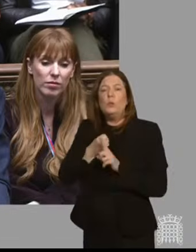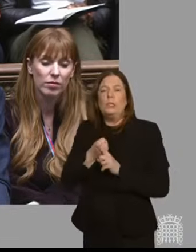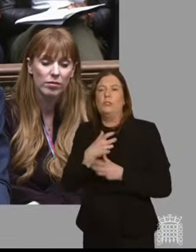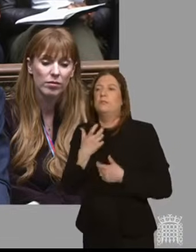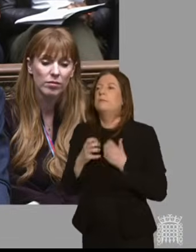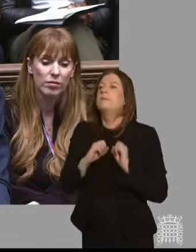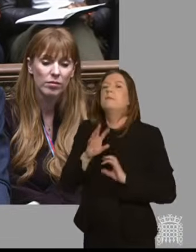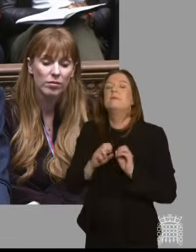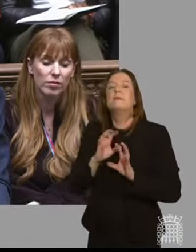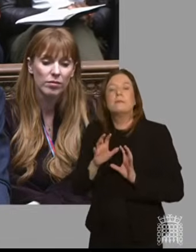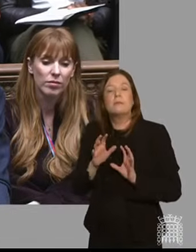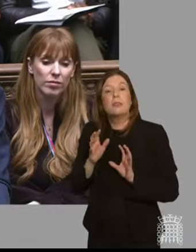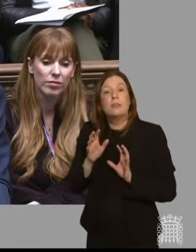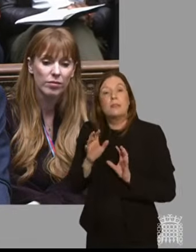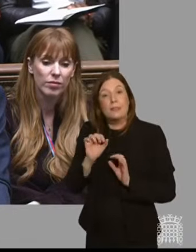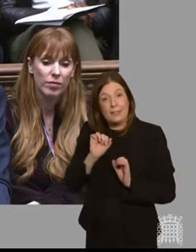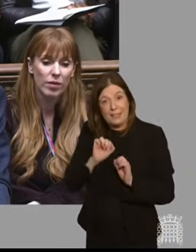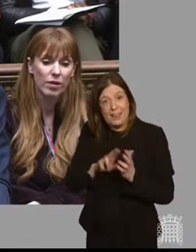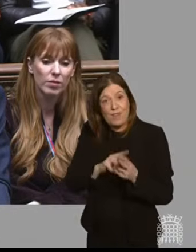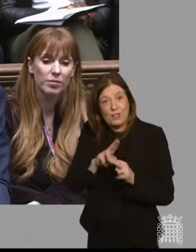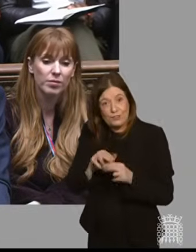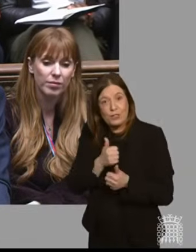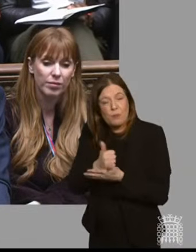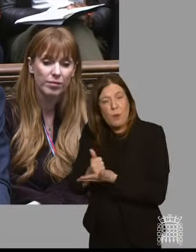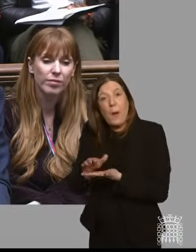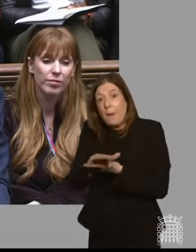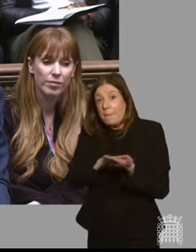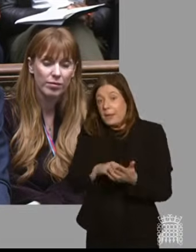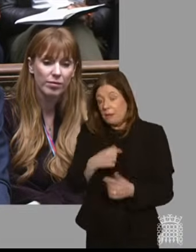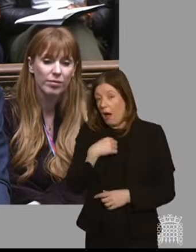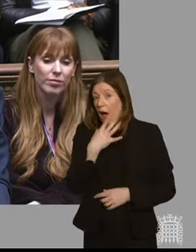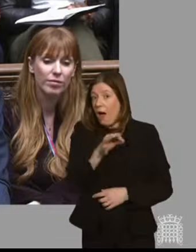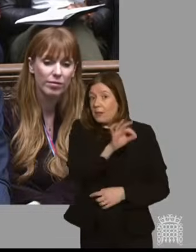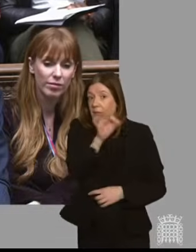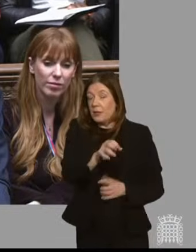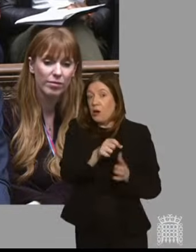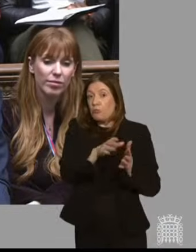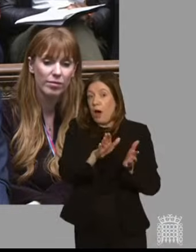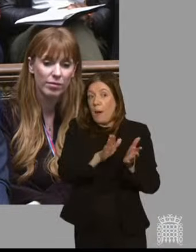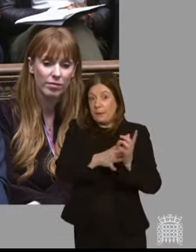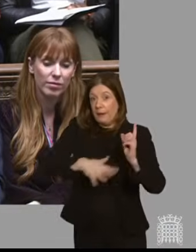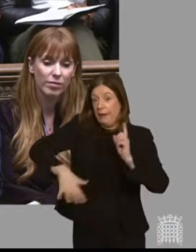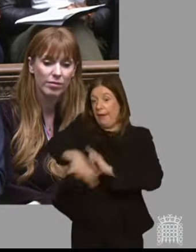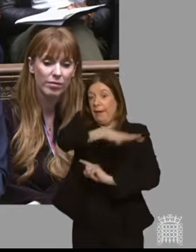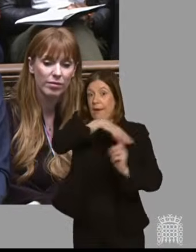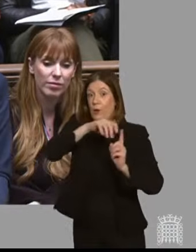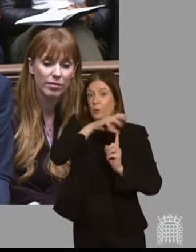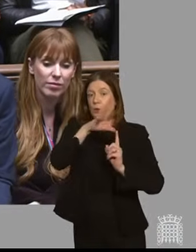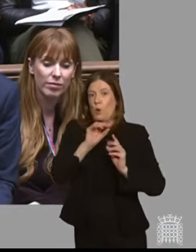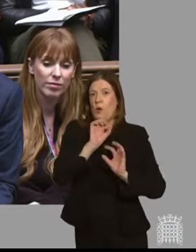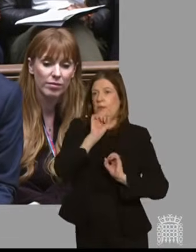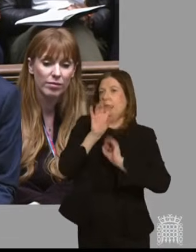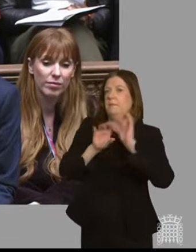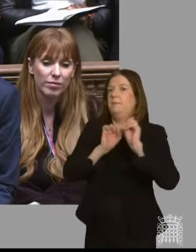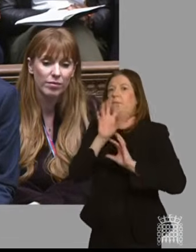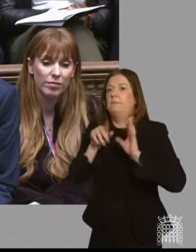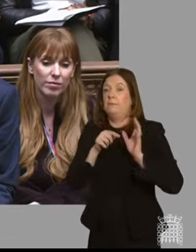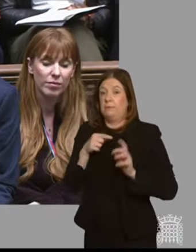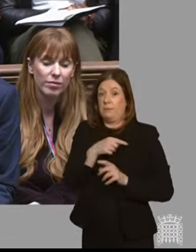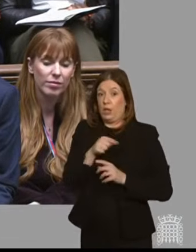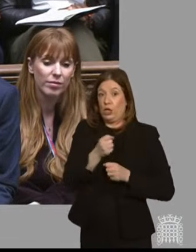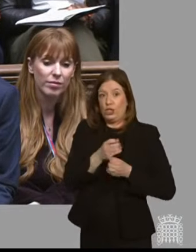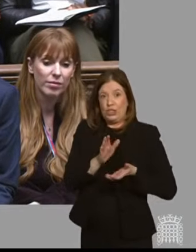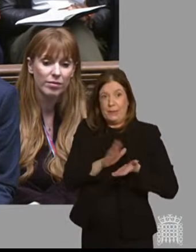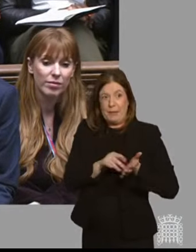to stand up to the gaggle of Tory MPs who moonlight as GB presenters, or does he genuinely